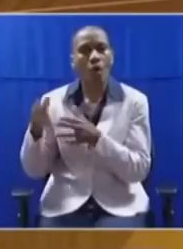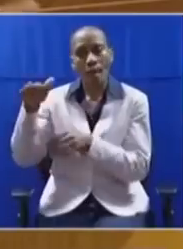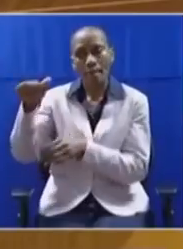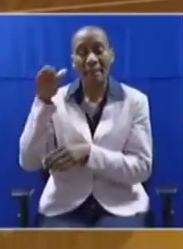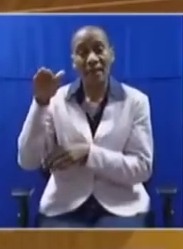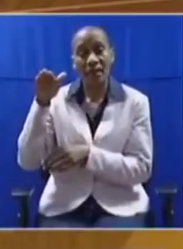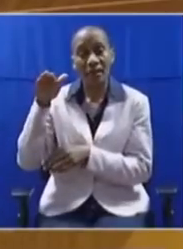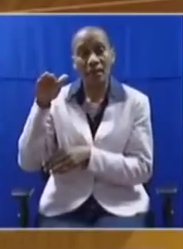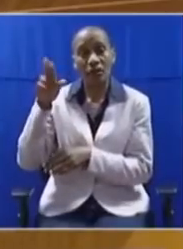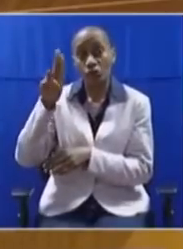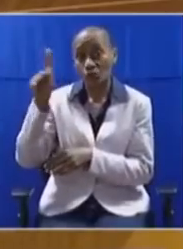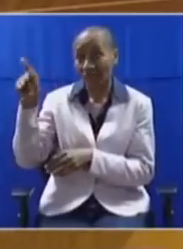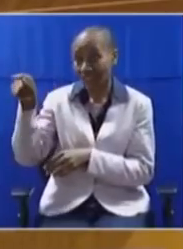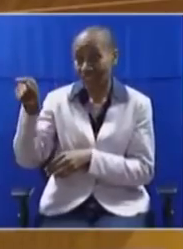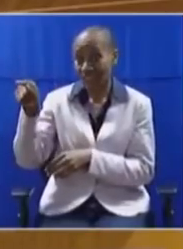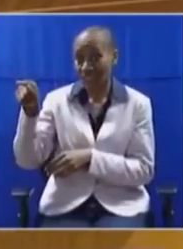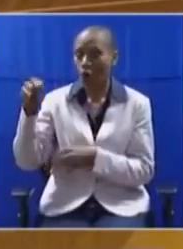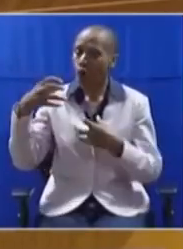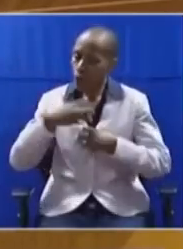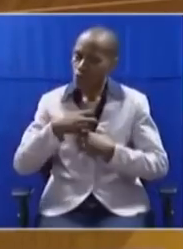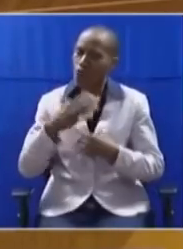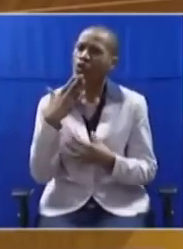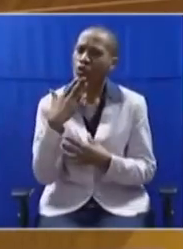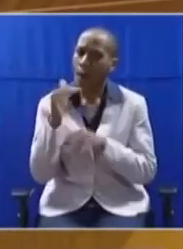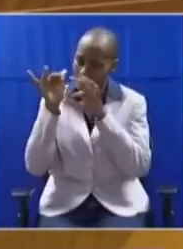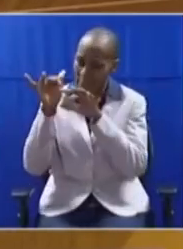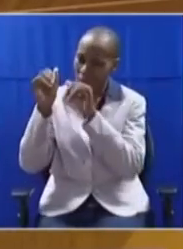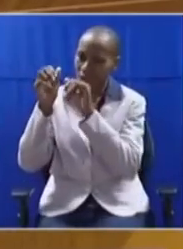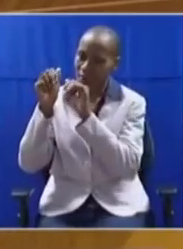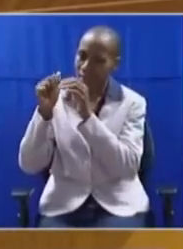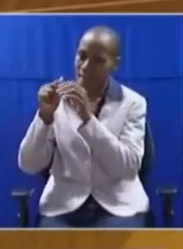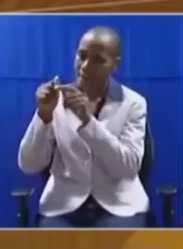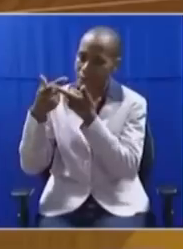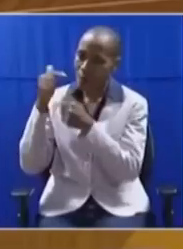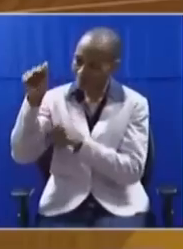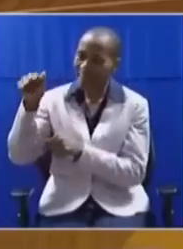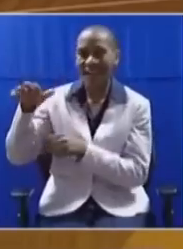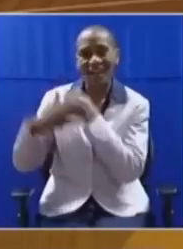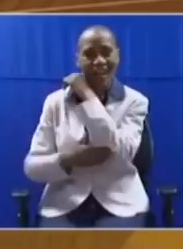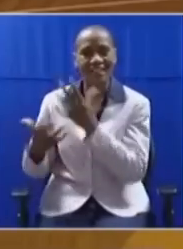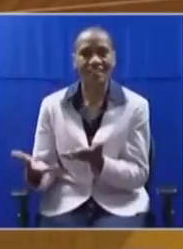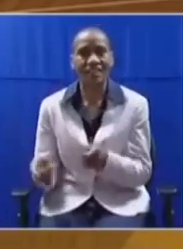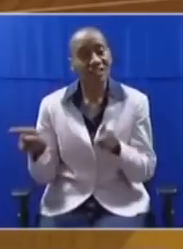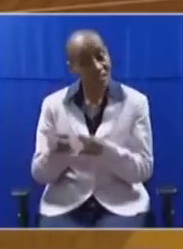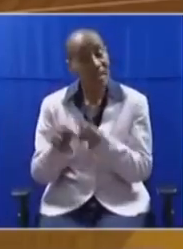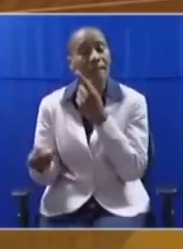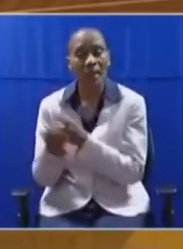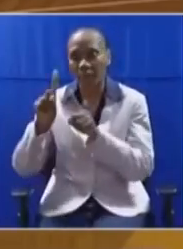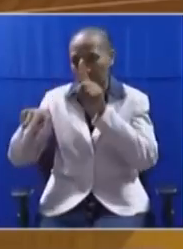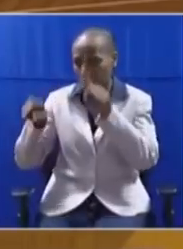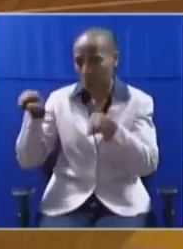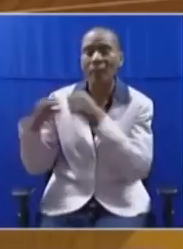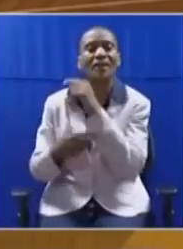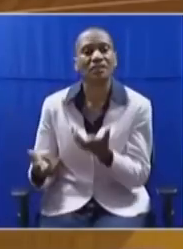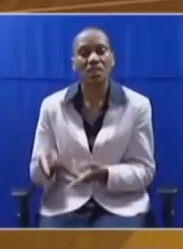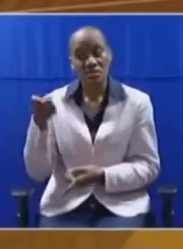of the United Kingdom. Now, the same thing obtains in a number of countries. Now, I don't want you to deceive South Africans